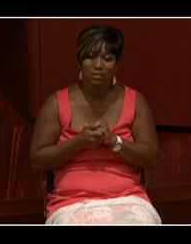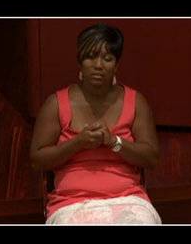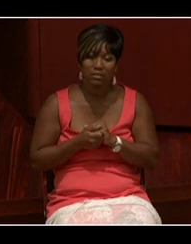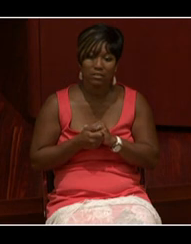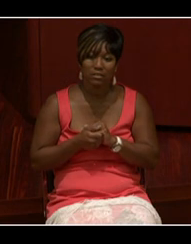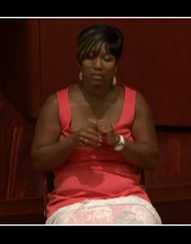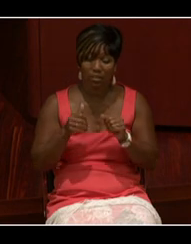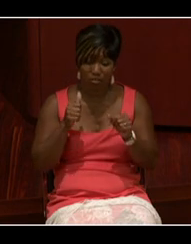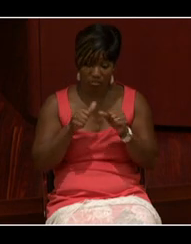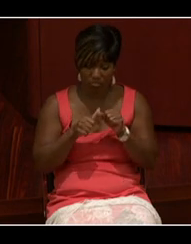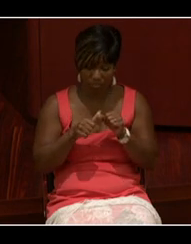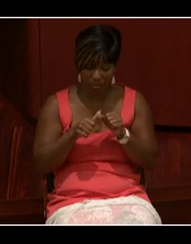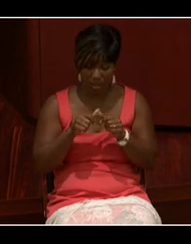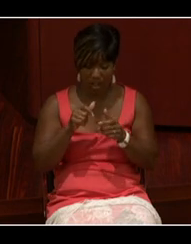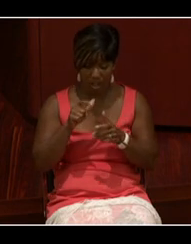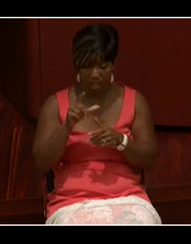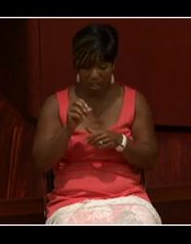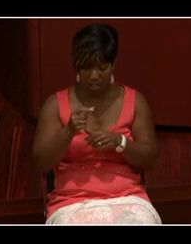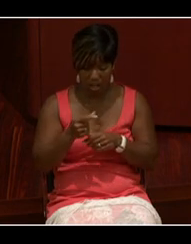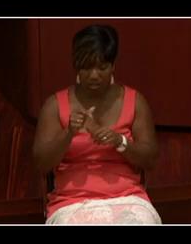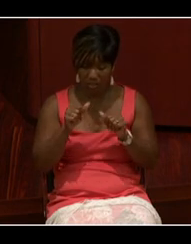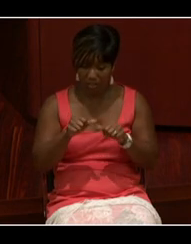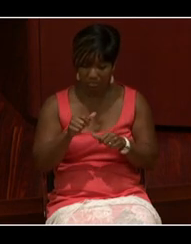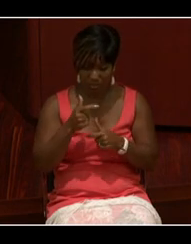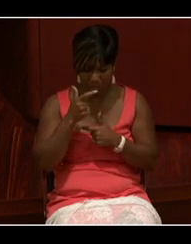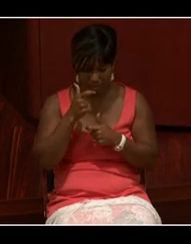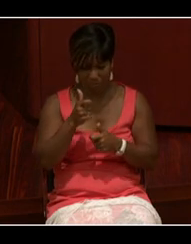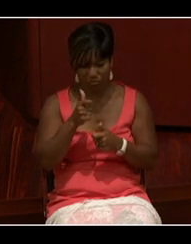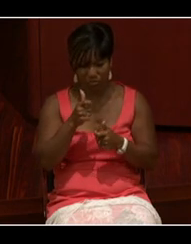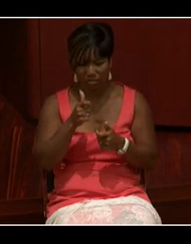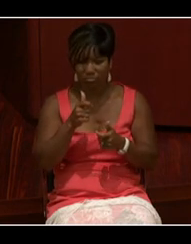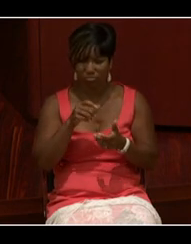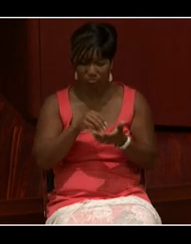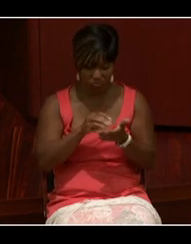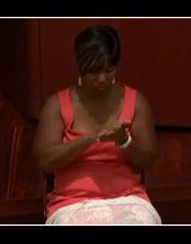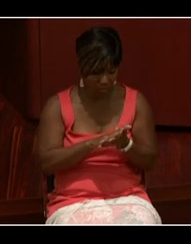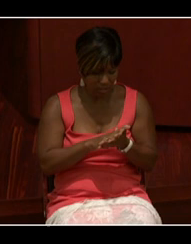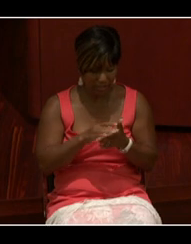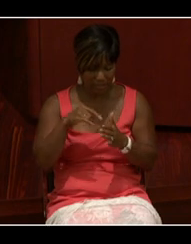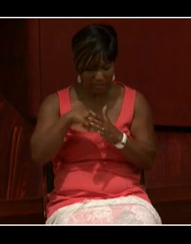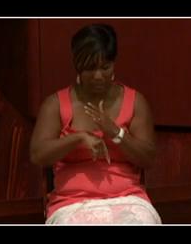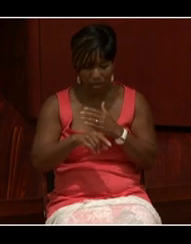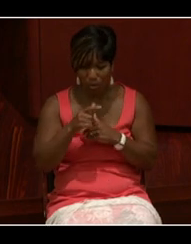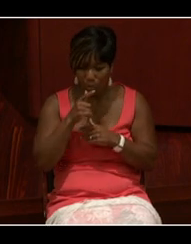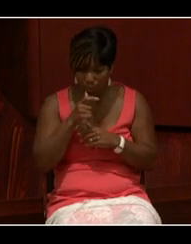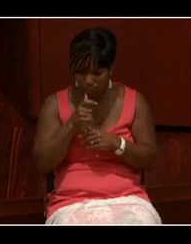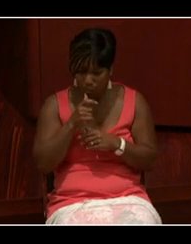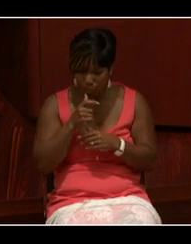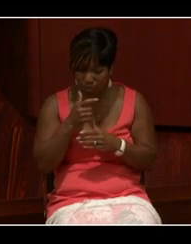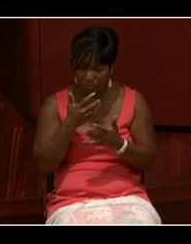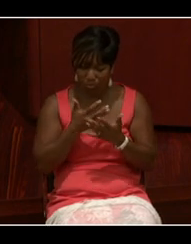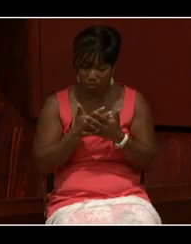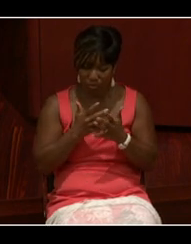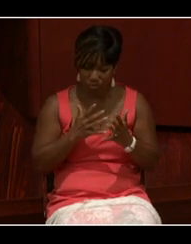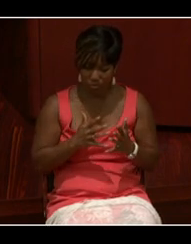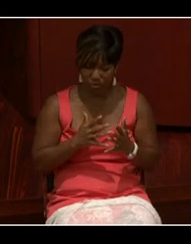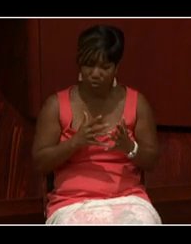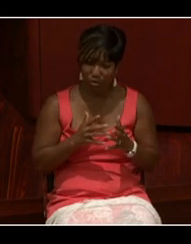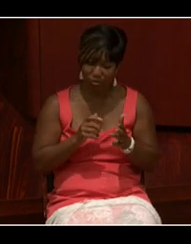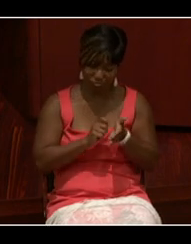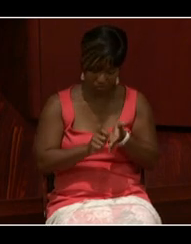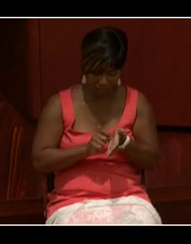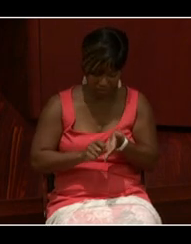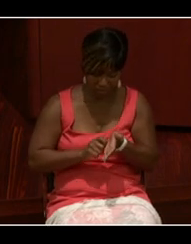Correspondence logs can be a fascinating record in detailing who all a prisoner corresponded